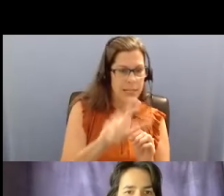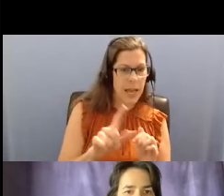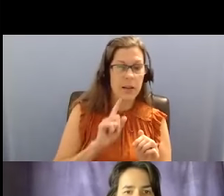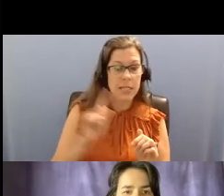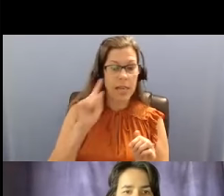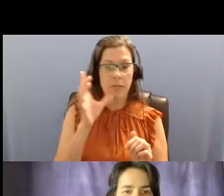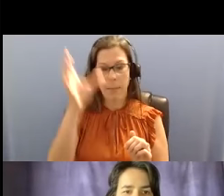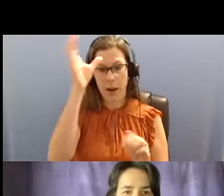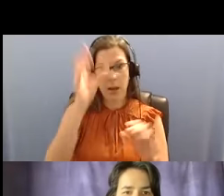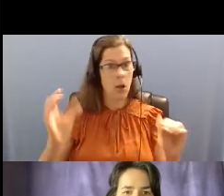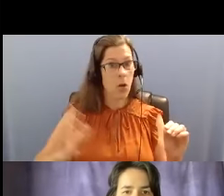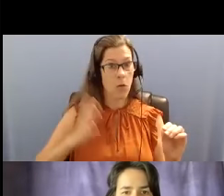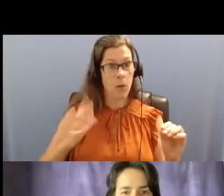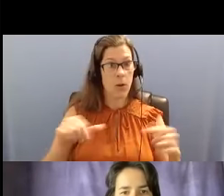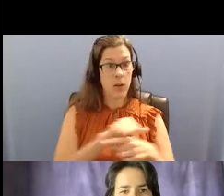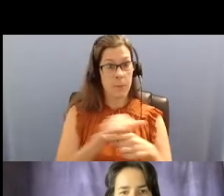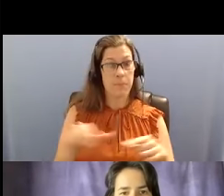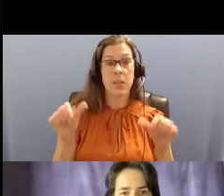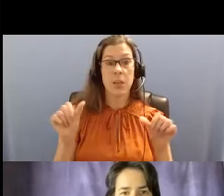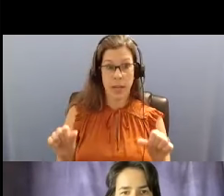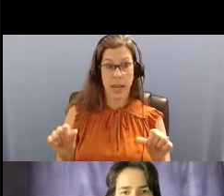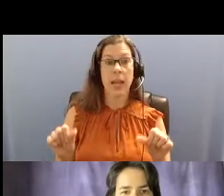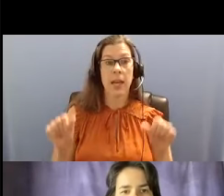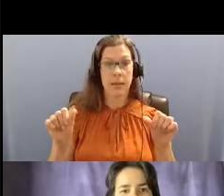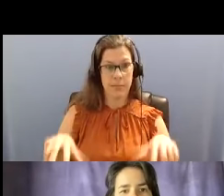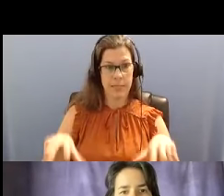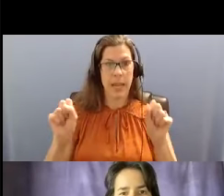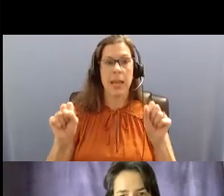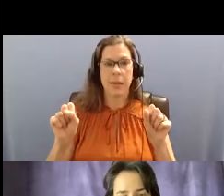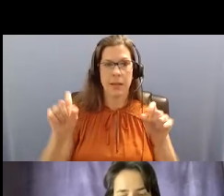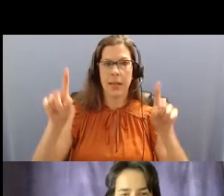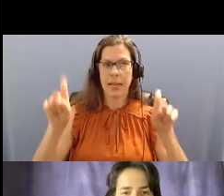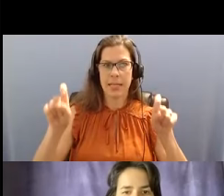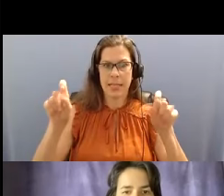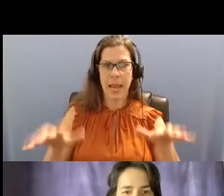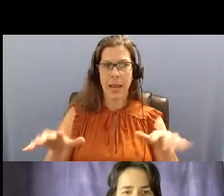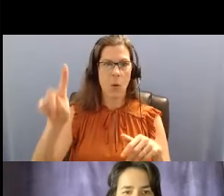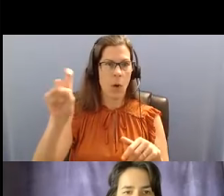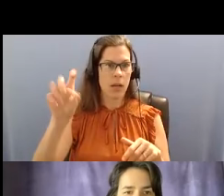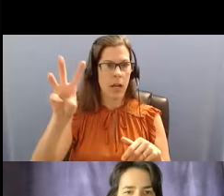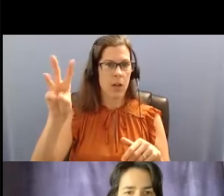formal training. You can take those exams and they're $160 and it's on a pass or